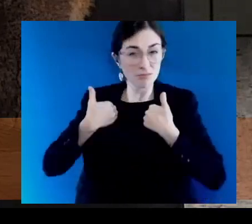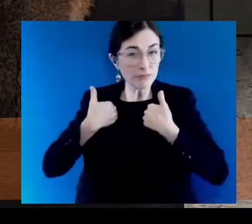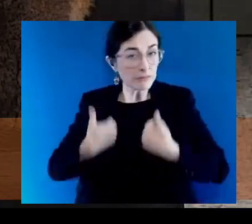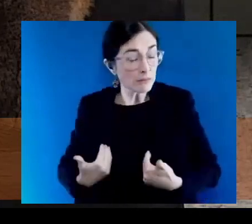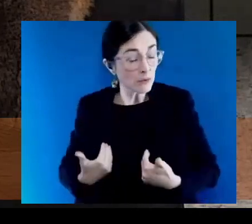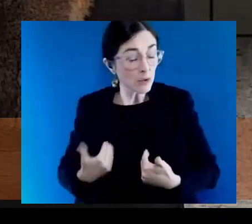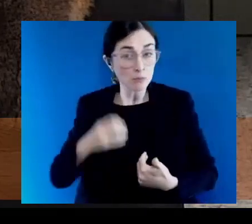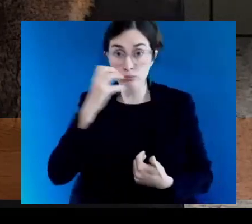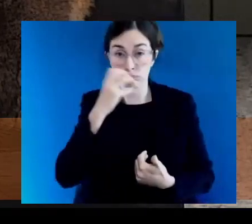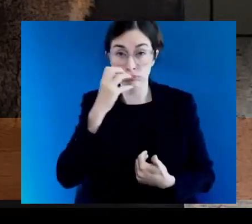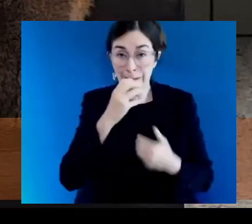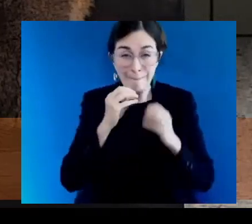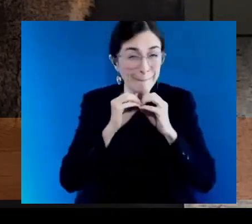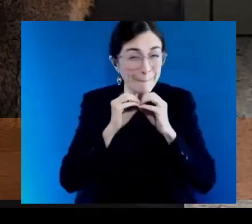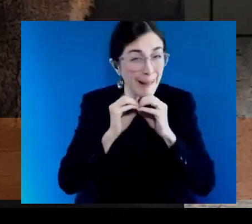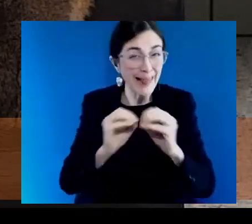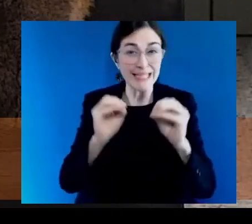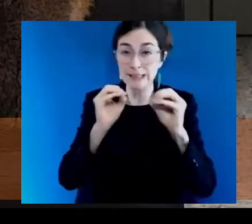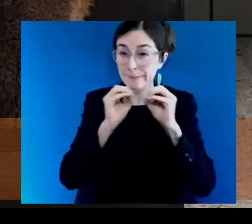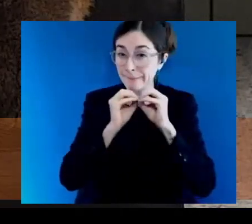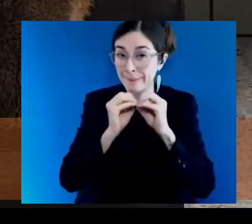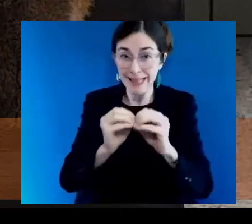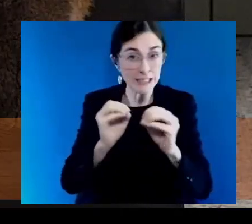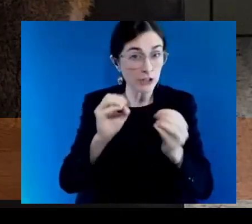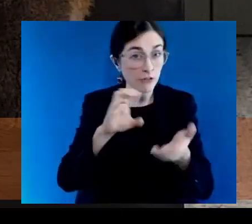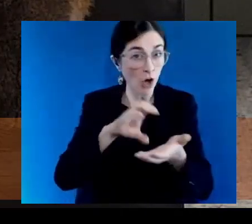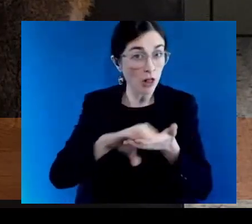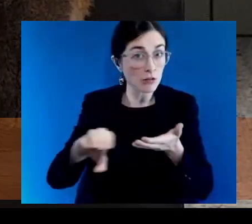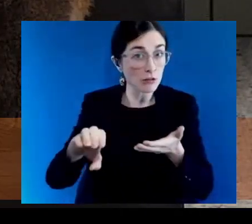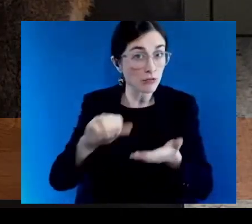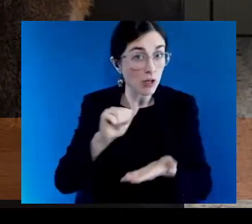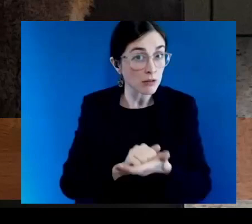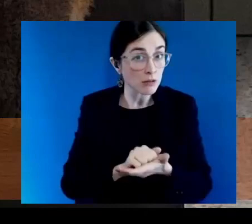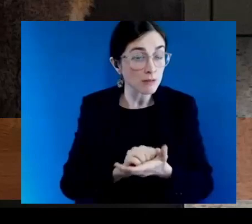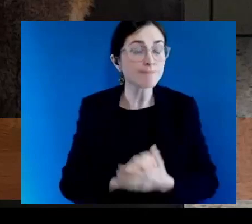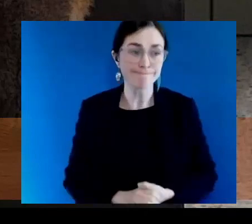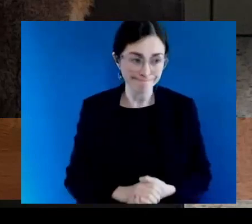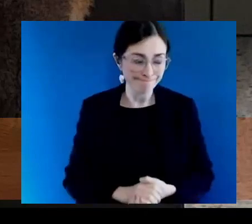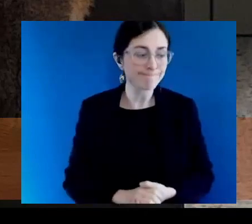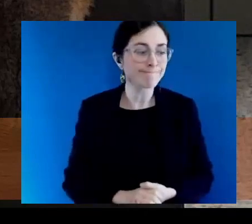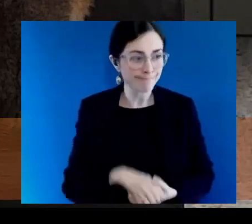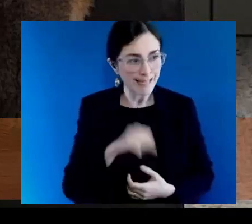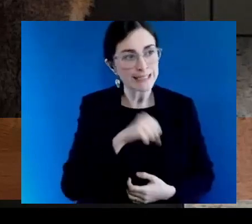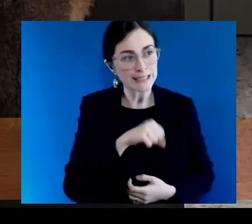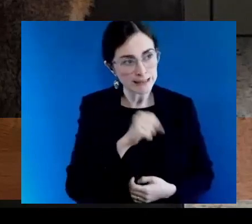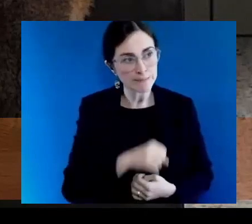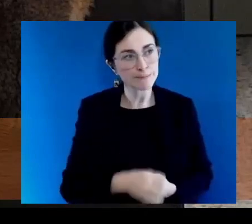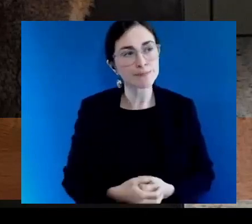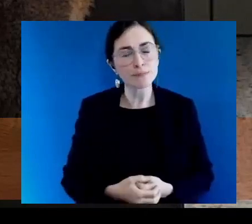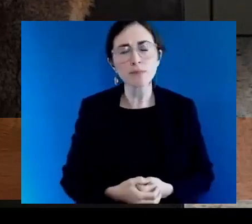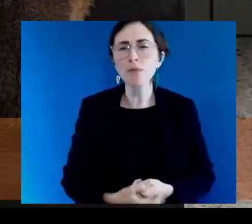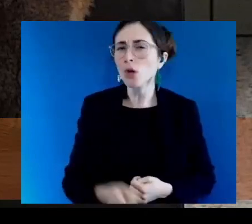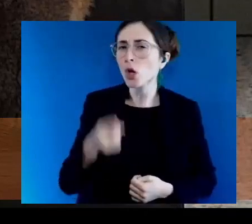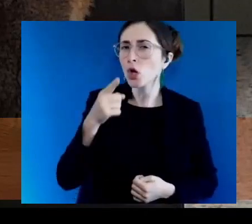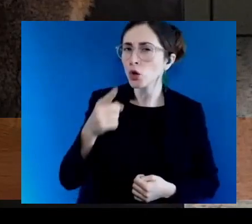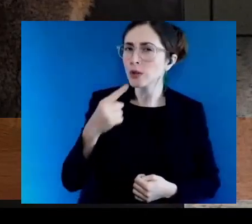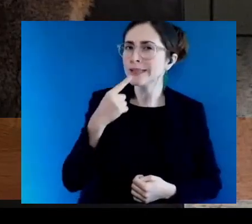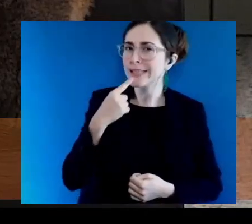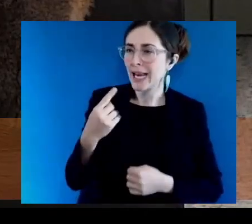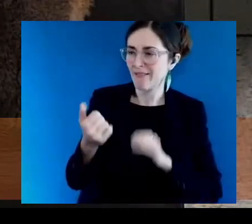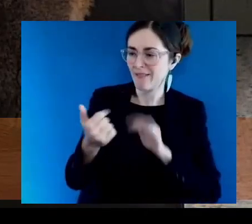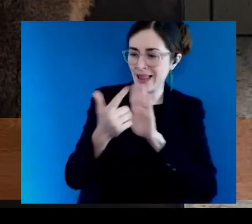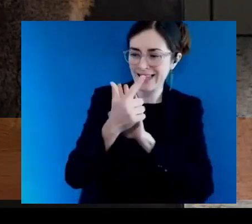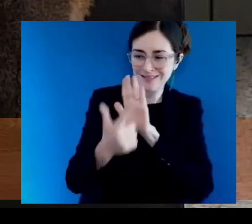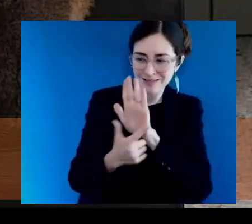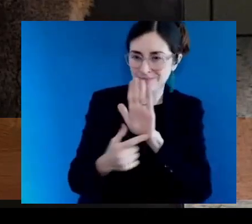realm of billions of dollars. Yes. And you've mentioned the legislative framework for mining